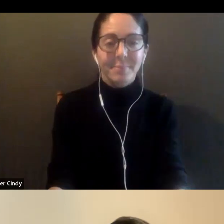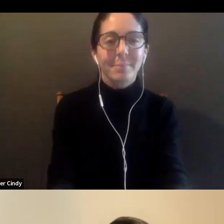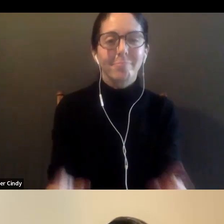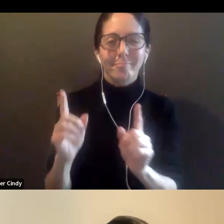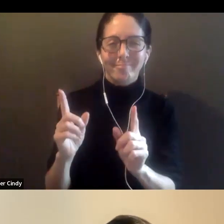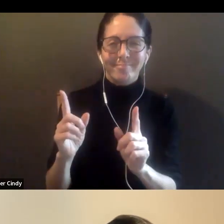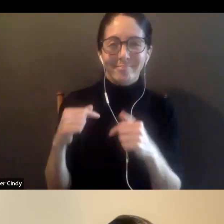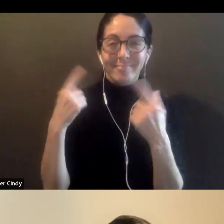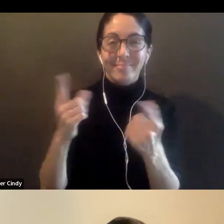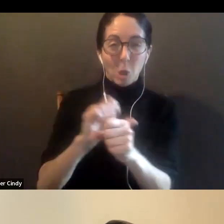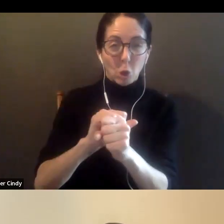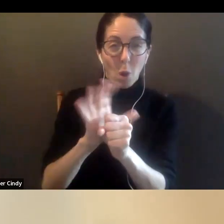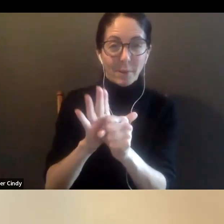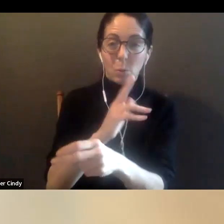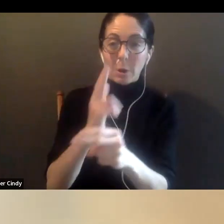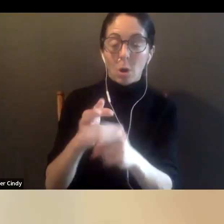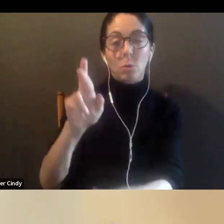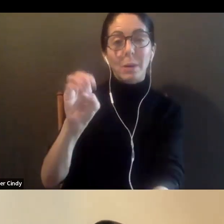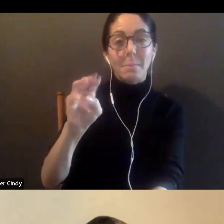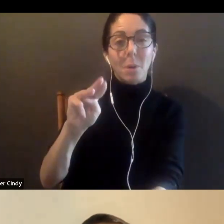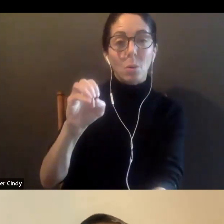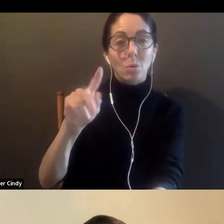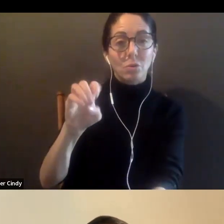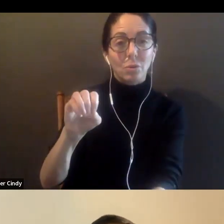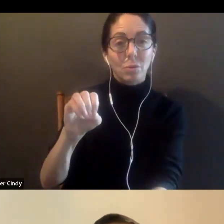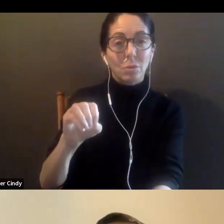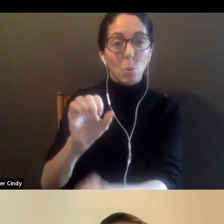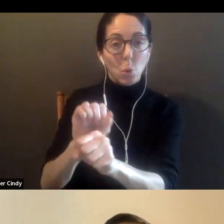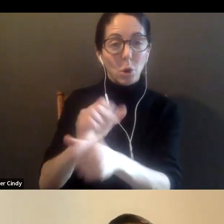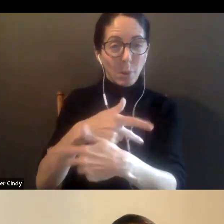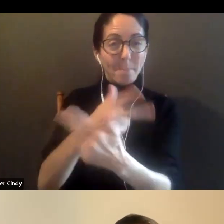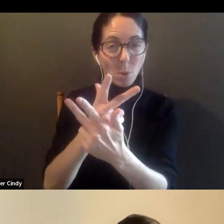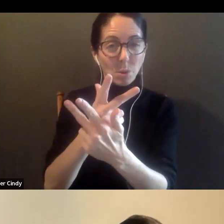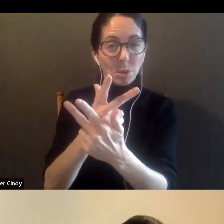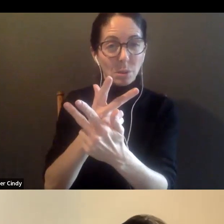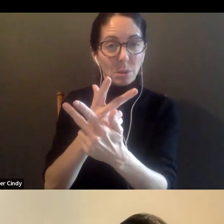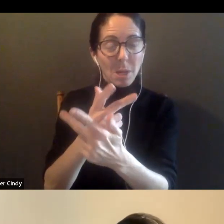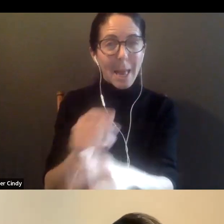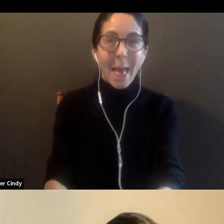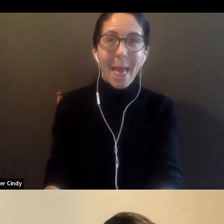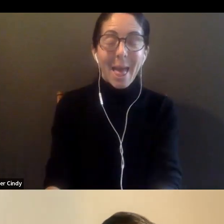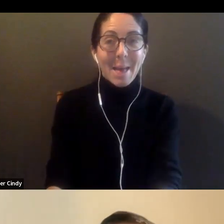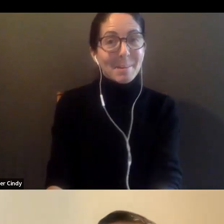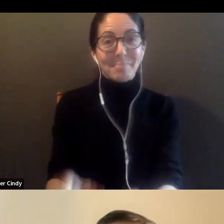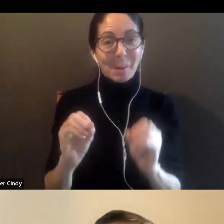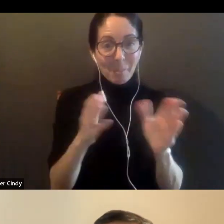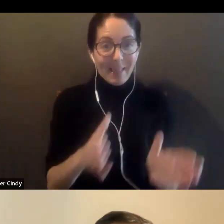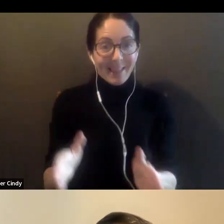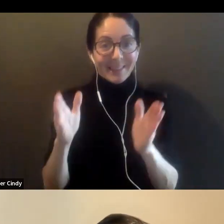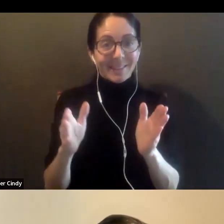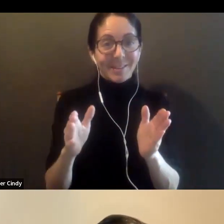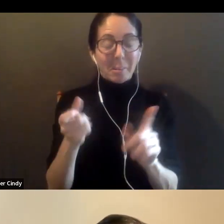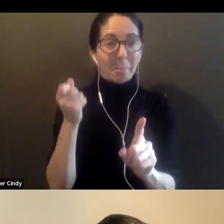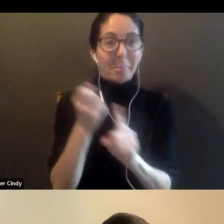remote work during the pandemic was a little bit less planned and a little bit more of